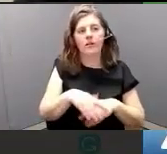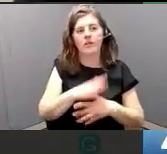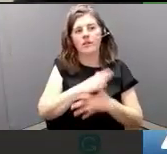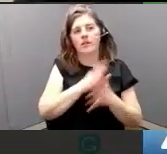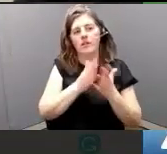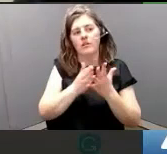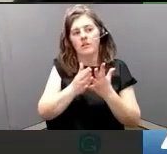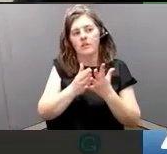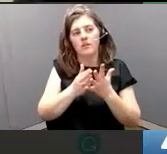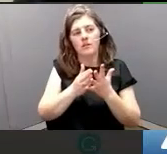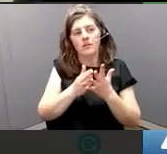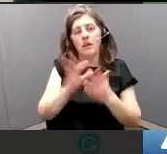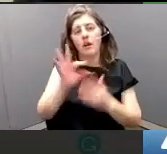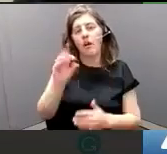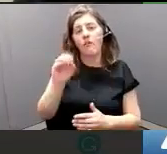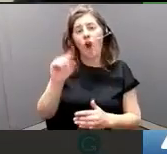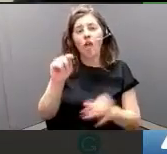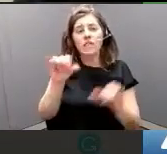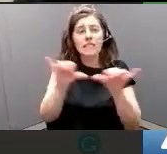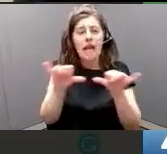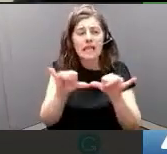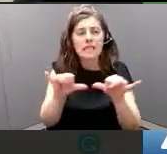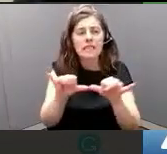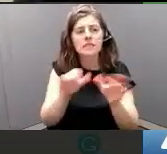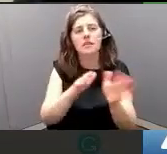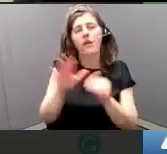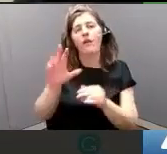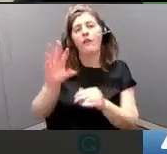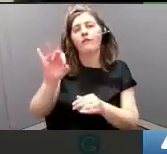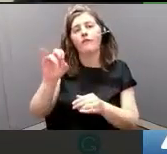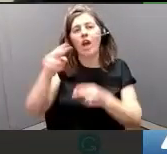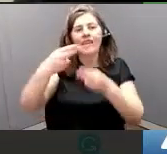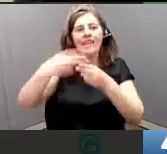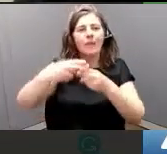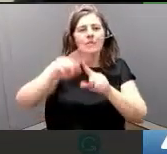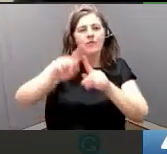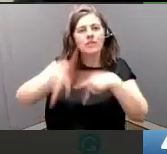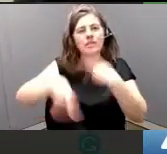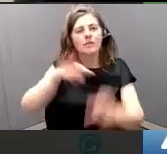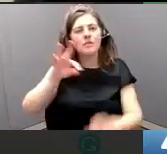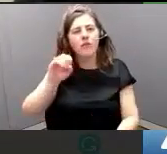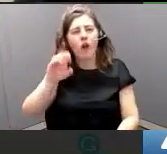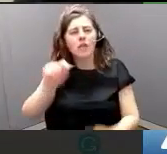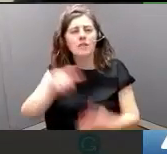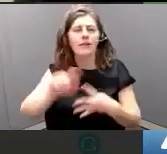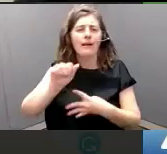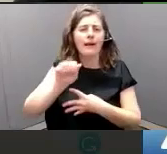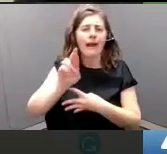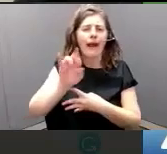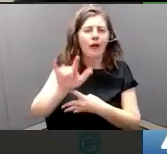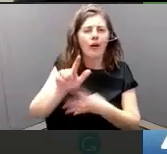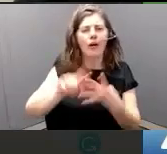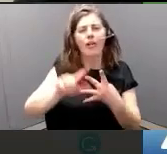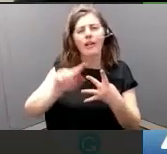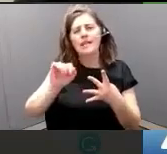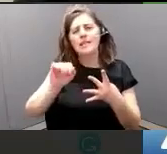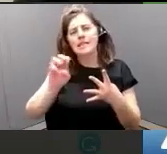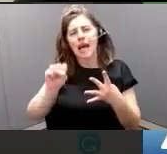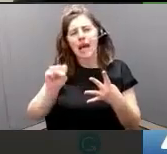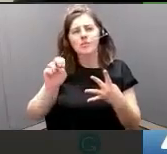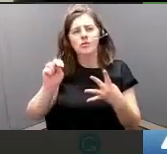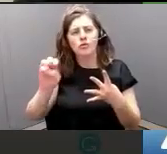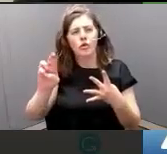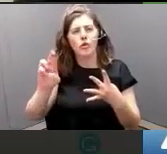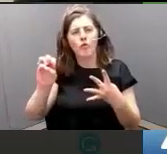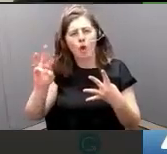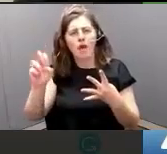have font sizes and font names, different types of fonts, Arial, Times New Roman, and stuff like that. The